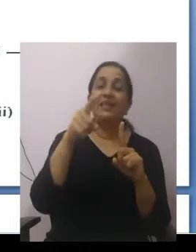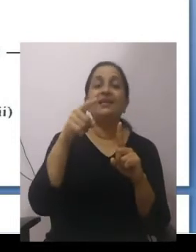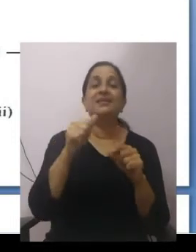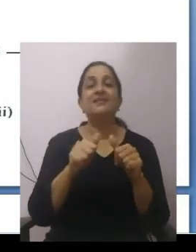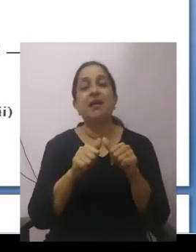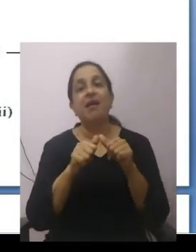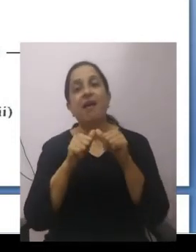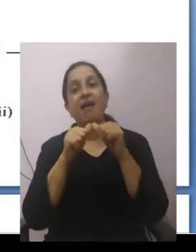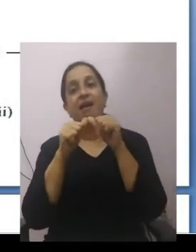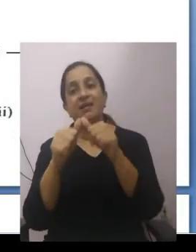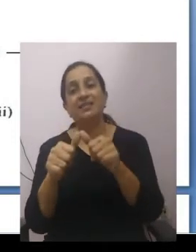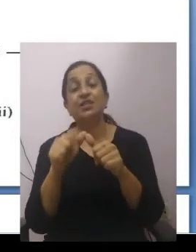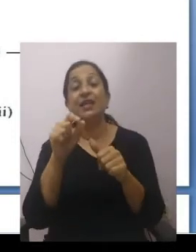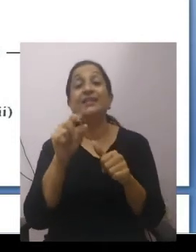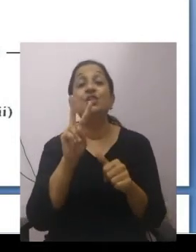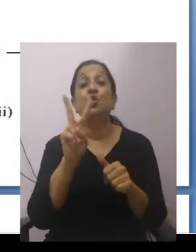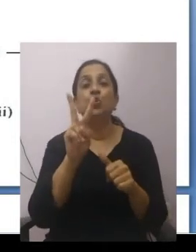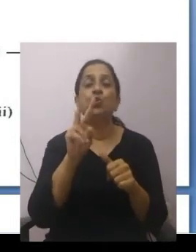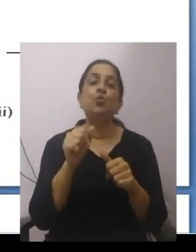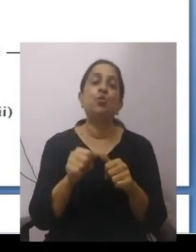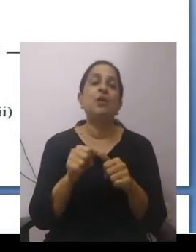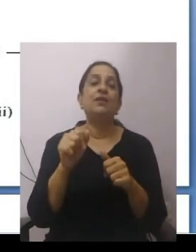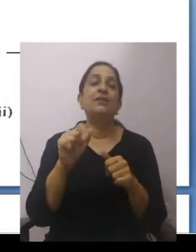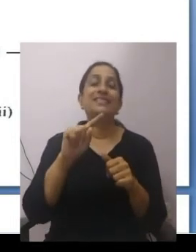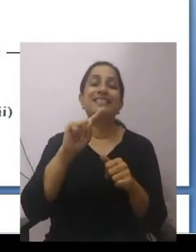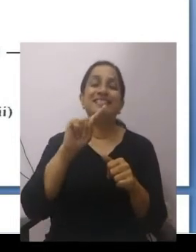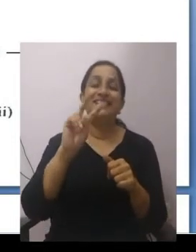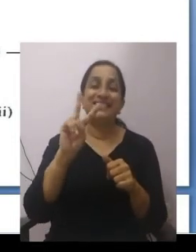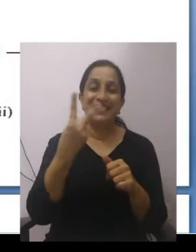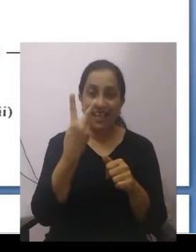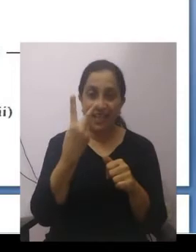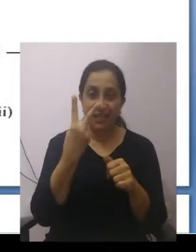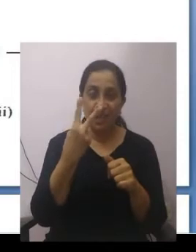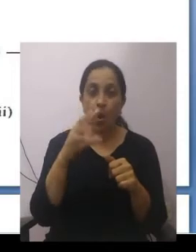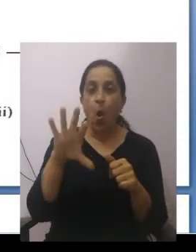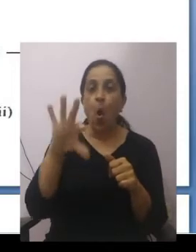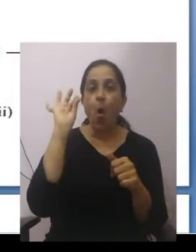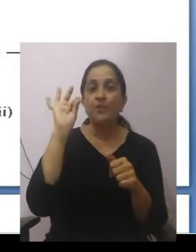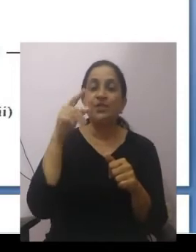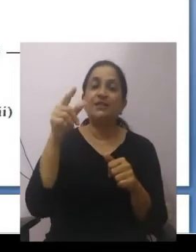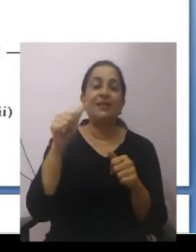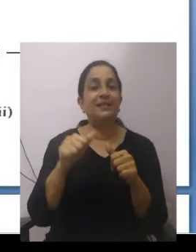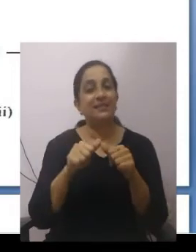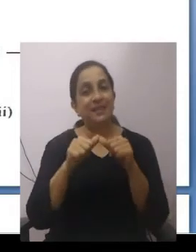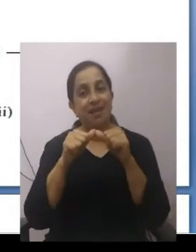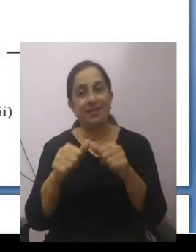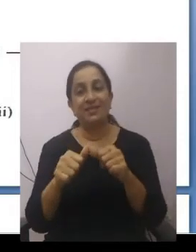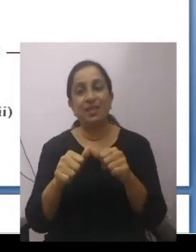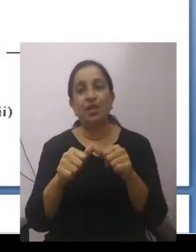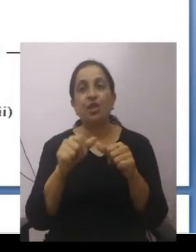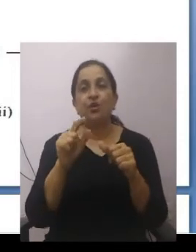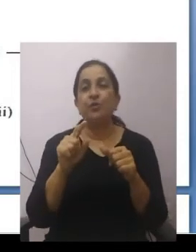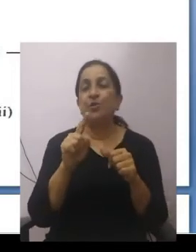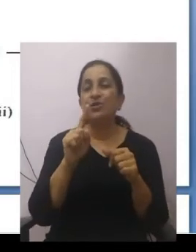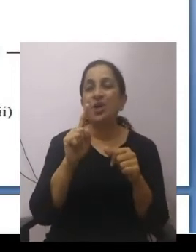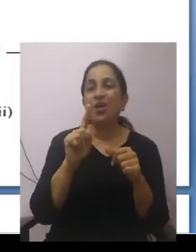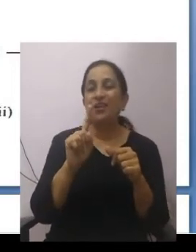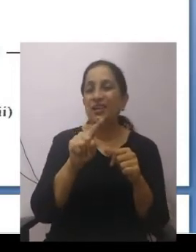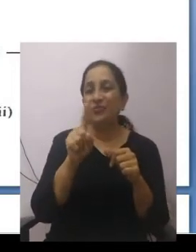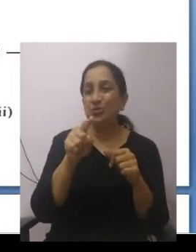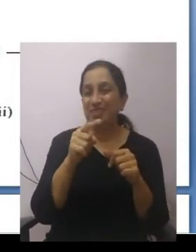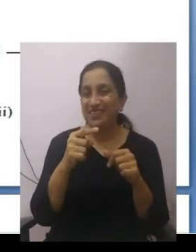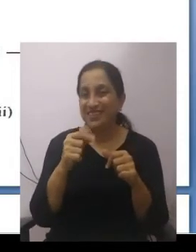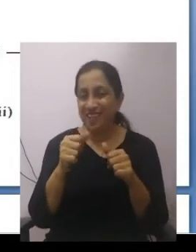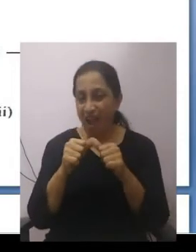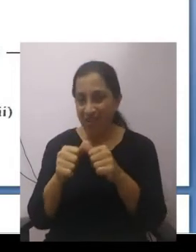5k. So answer is this one. Obviously it can't be 2i, it can't be 0i. There is 1i here,